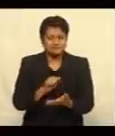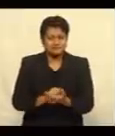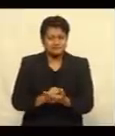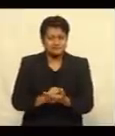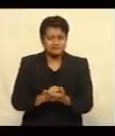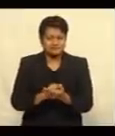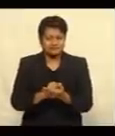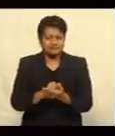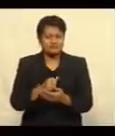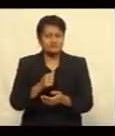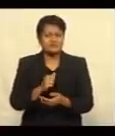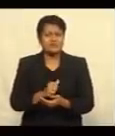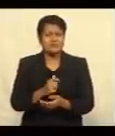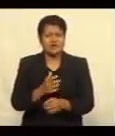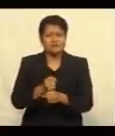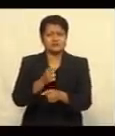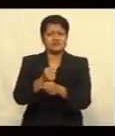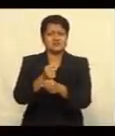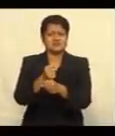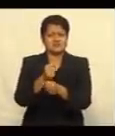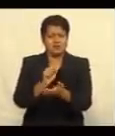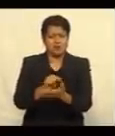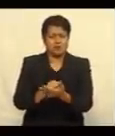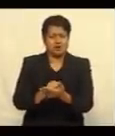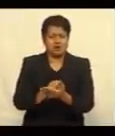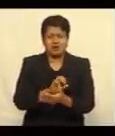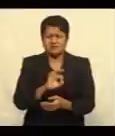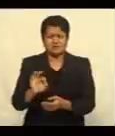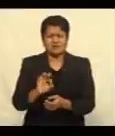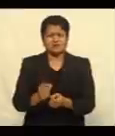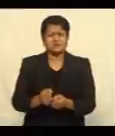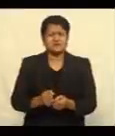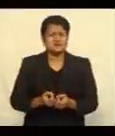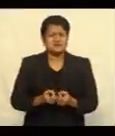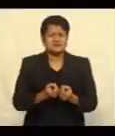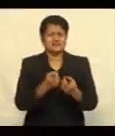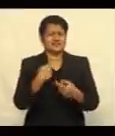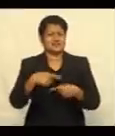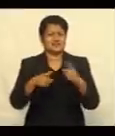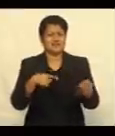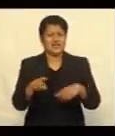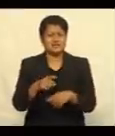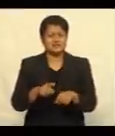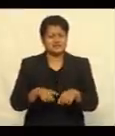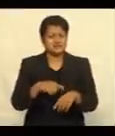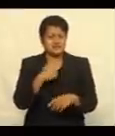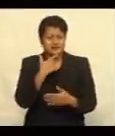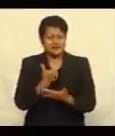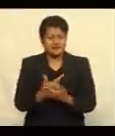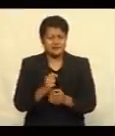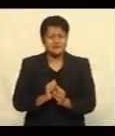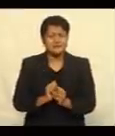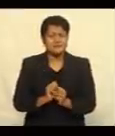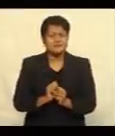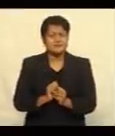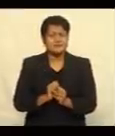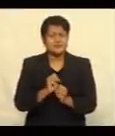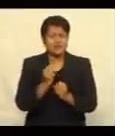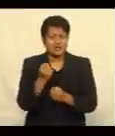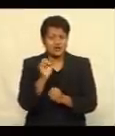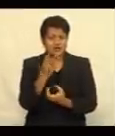reckless and peddle half-baked information which will only create fear and also victimize patients who have a right to